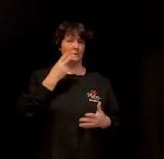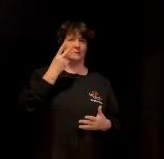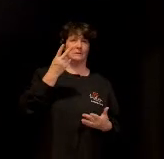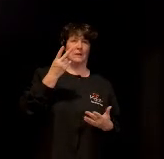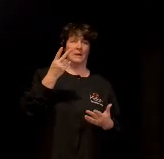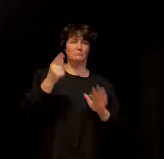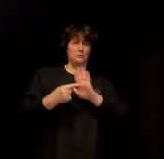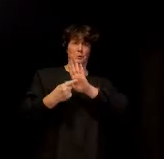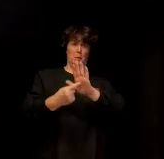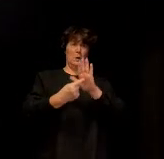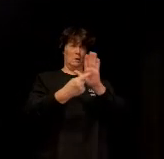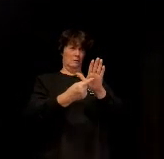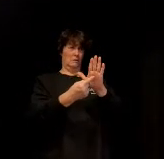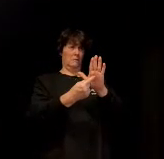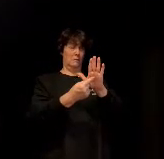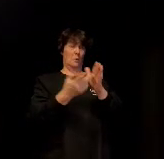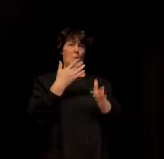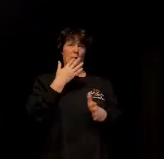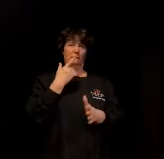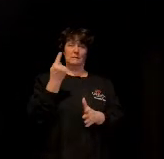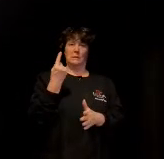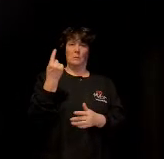waiting for somebody to give me a word.